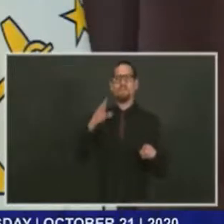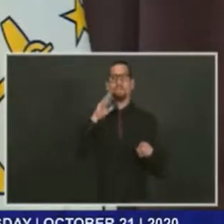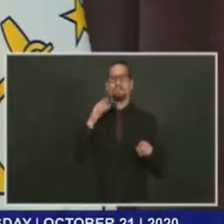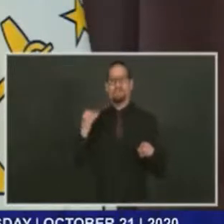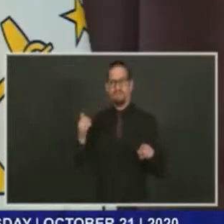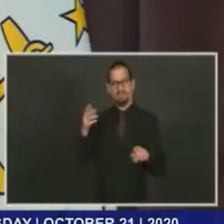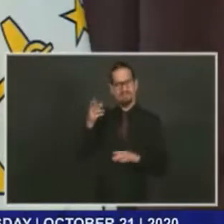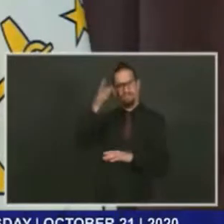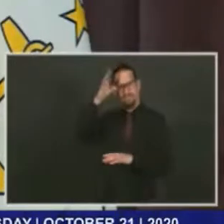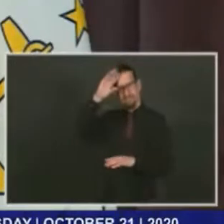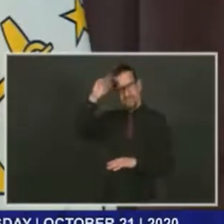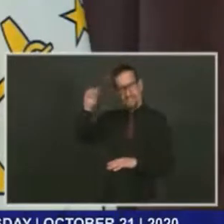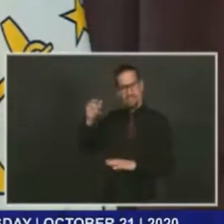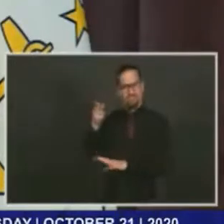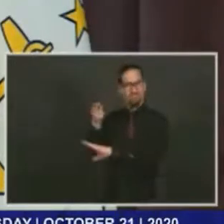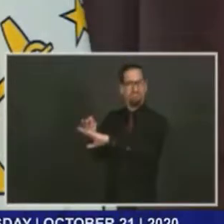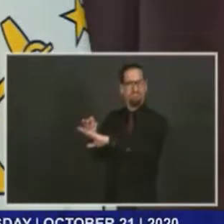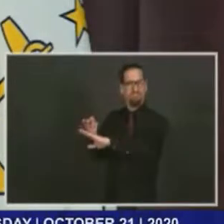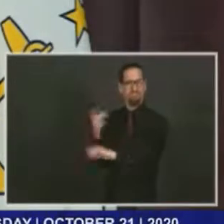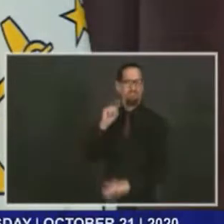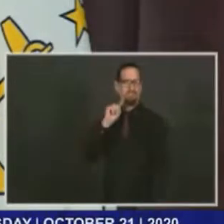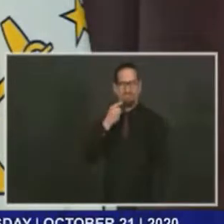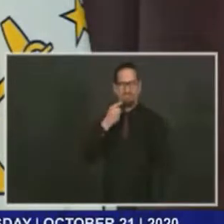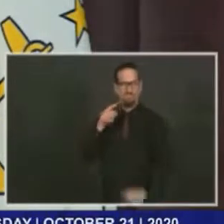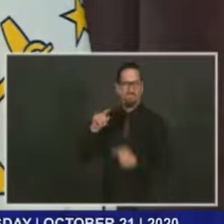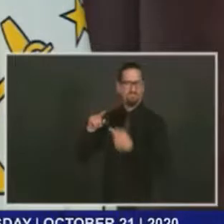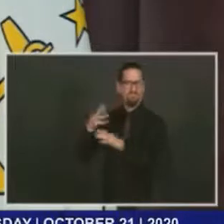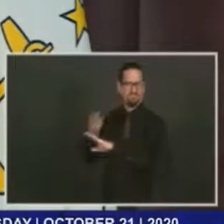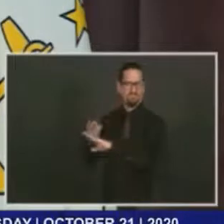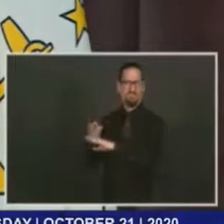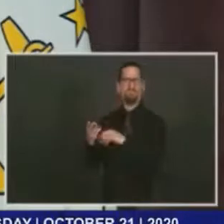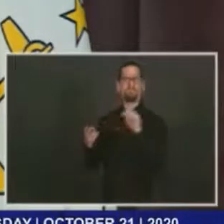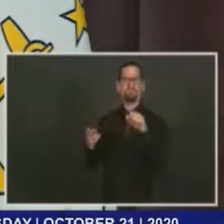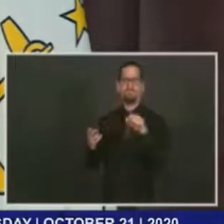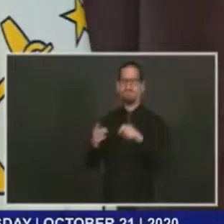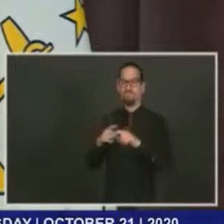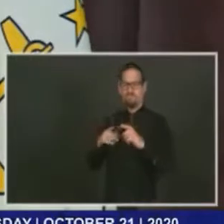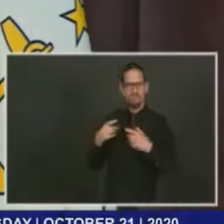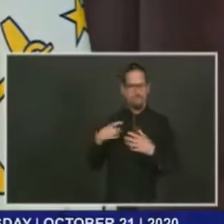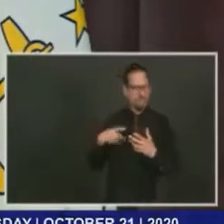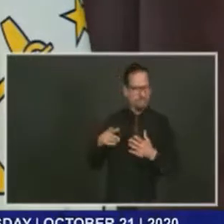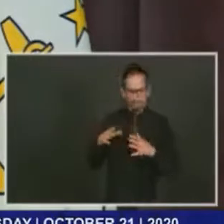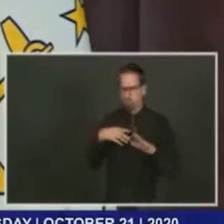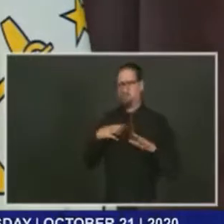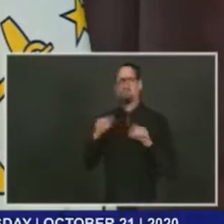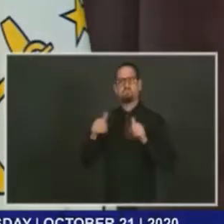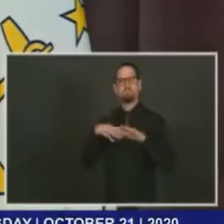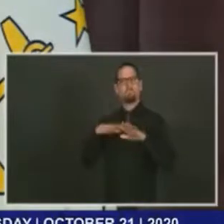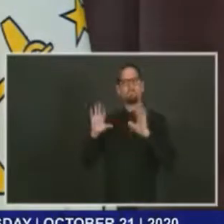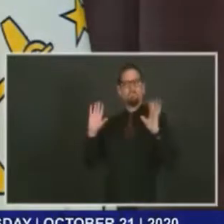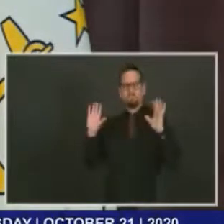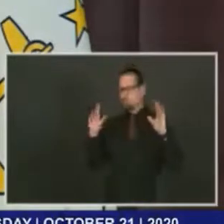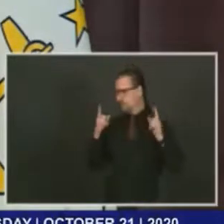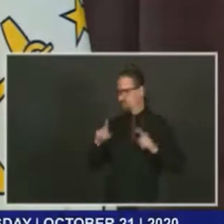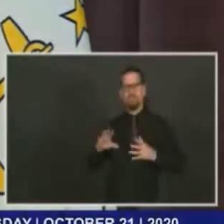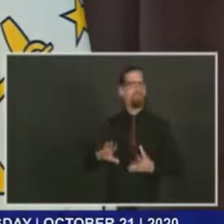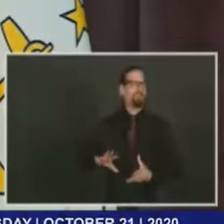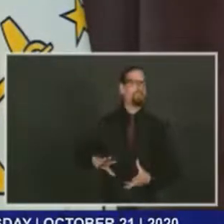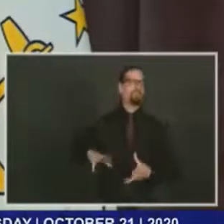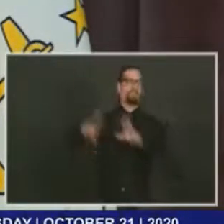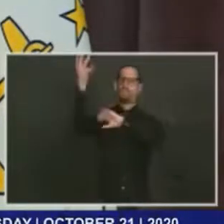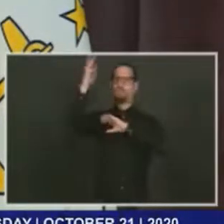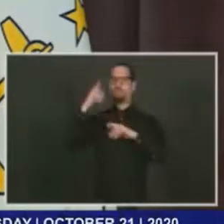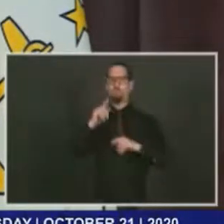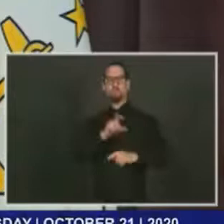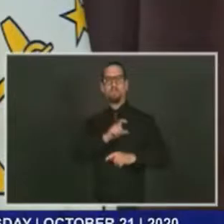leave. We had a peaceful protest. It's time to stop. And then the violence began. So arrests were made, as